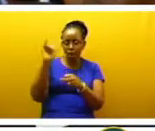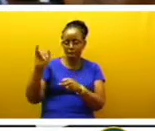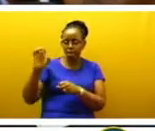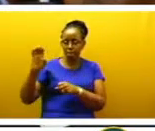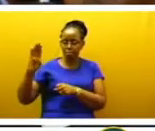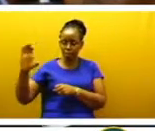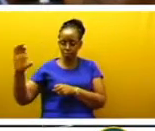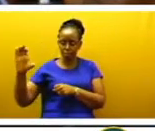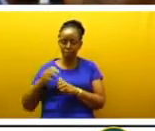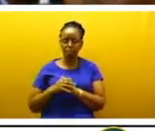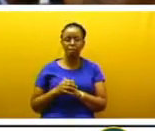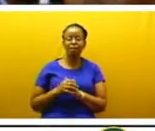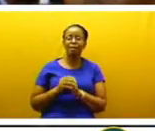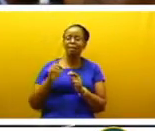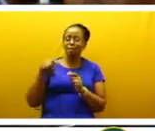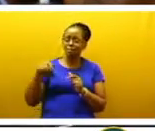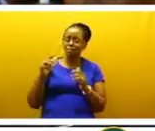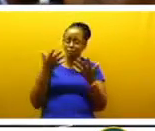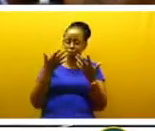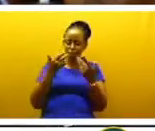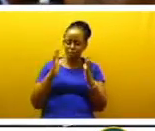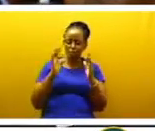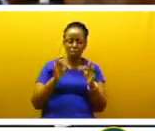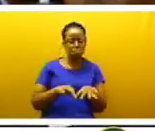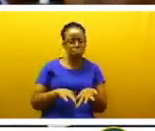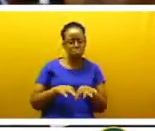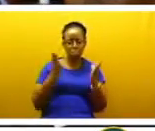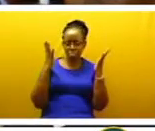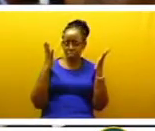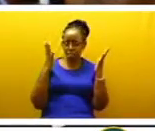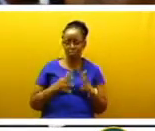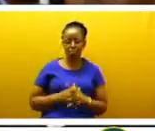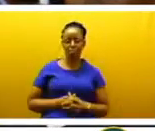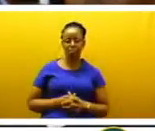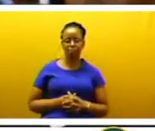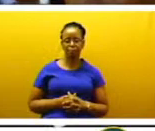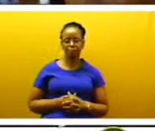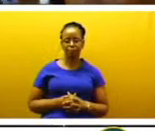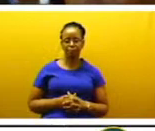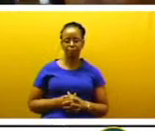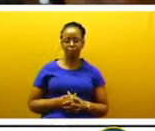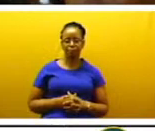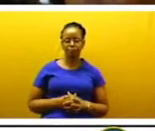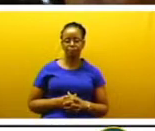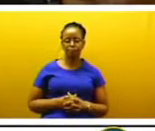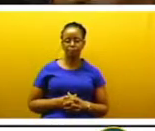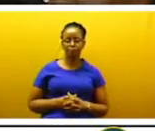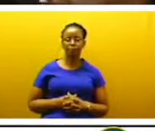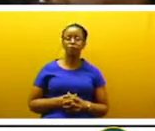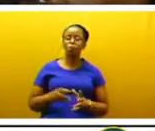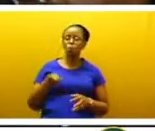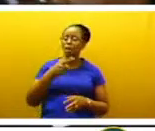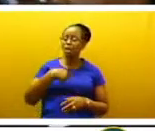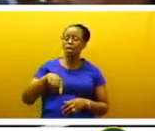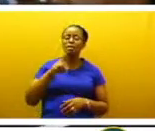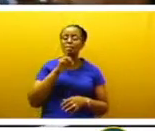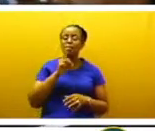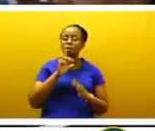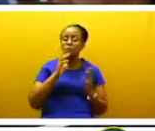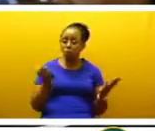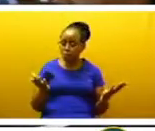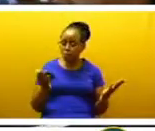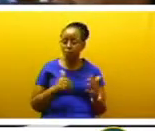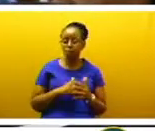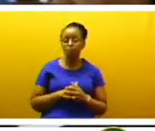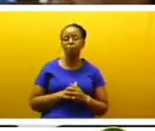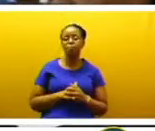They have breached even that, even the passive duty. And we say,